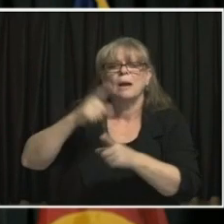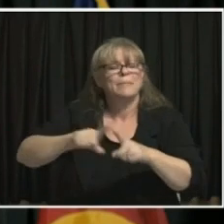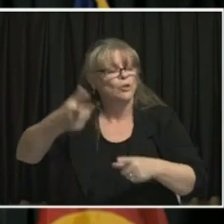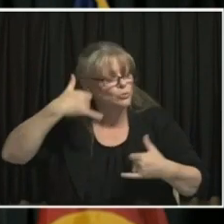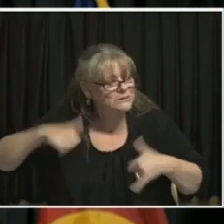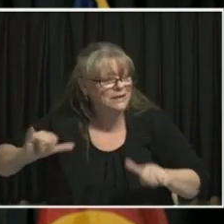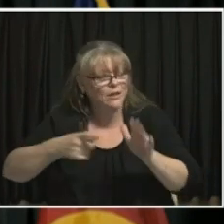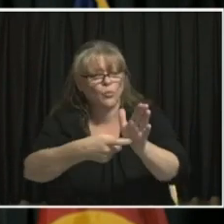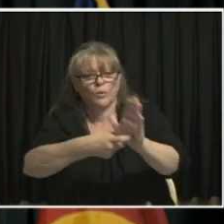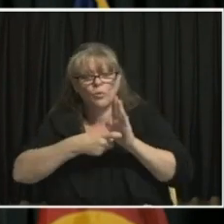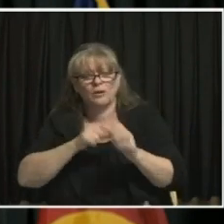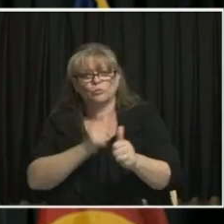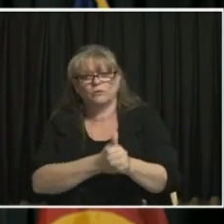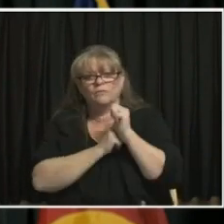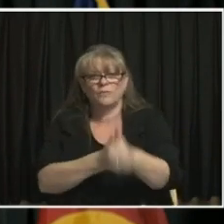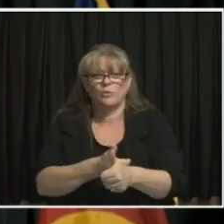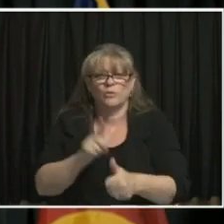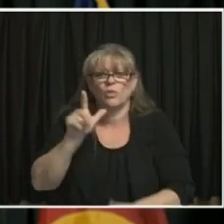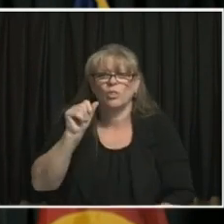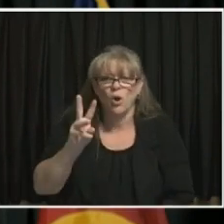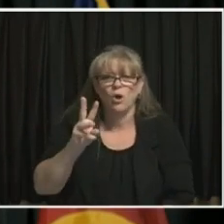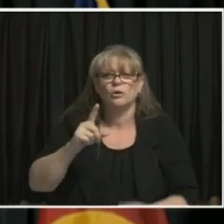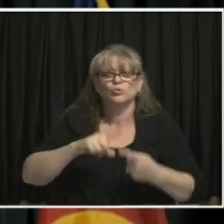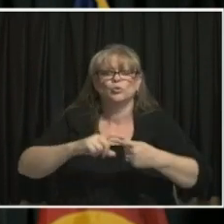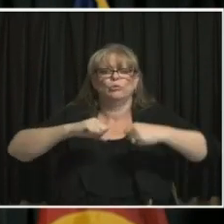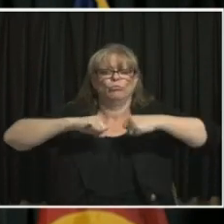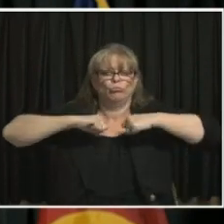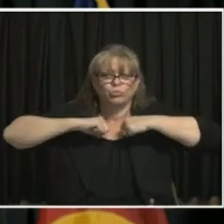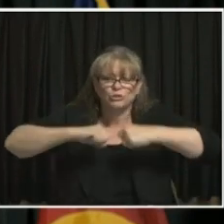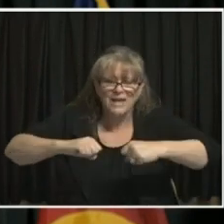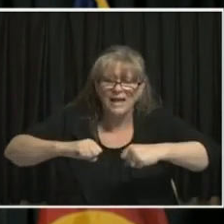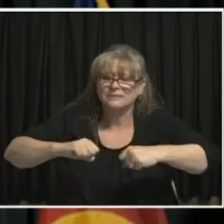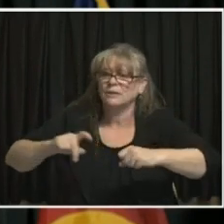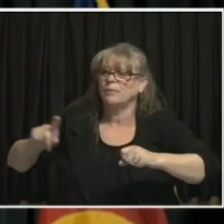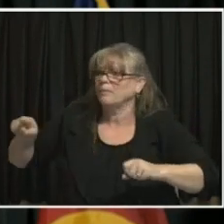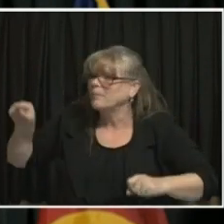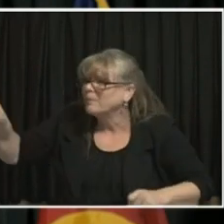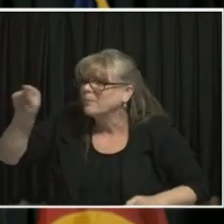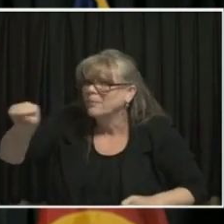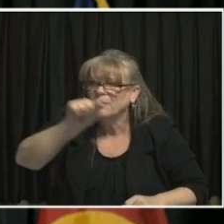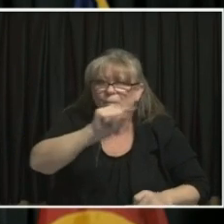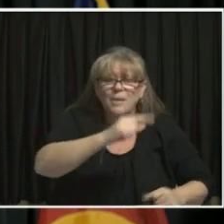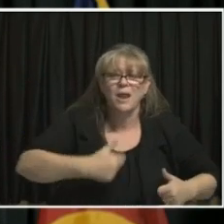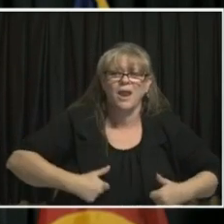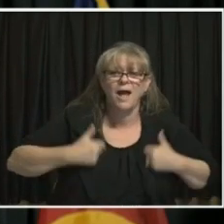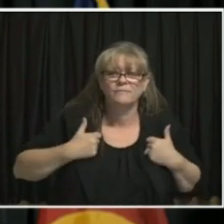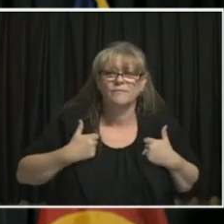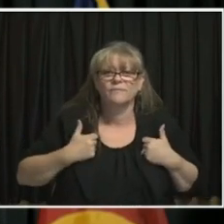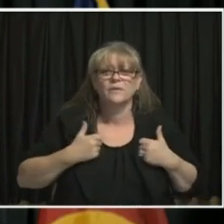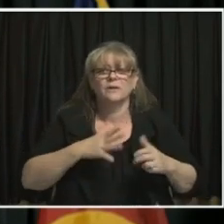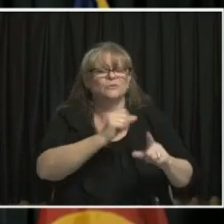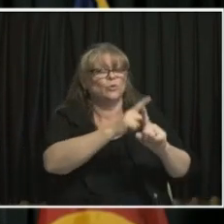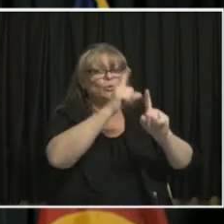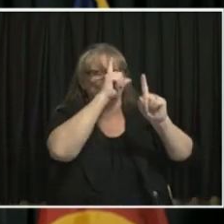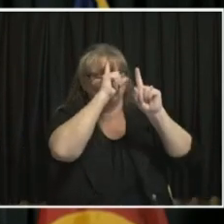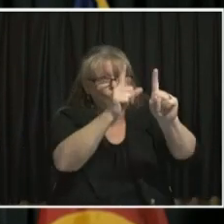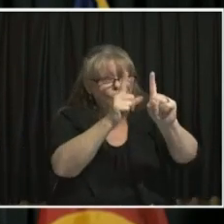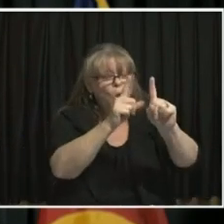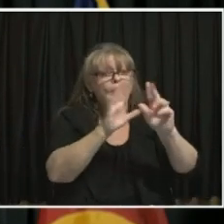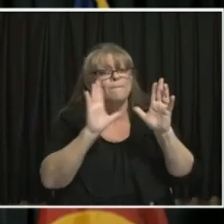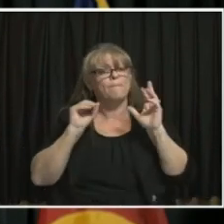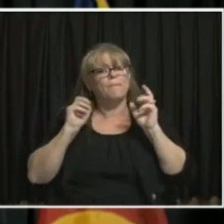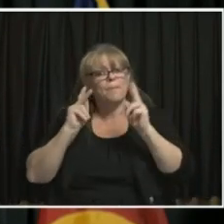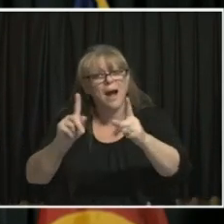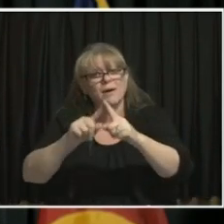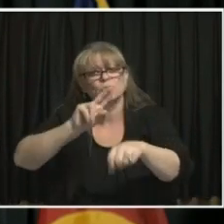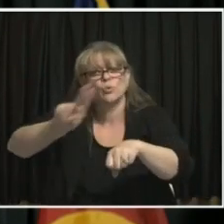could save lives and ensure a return to economic and social normalcy as soon as possible. Don't